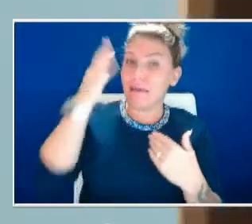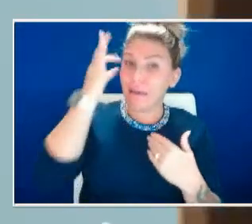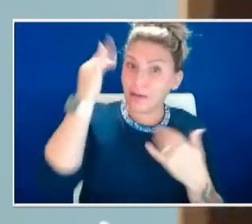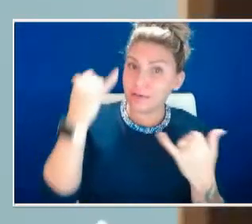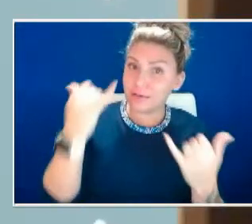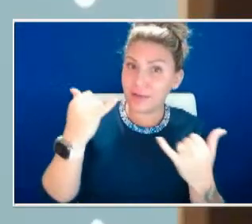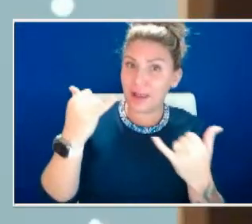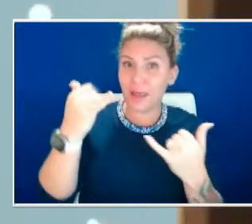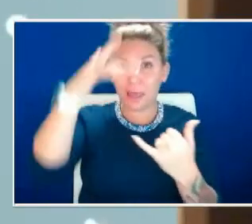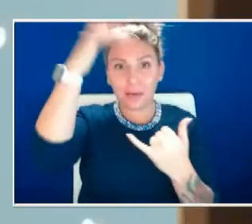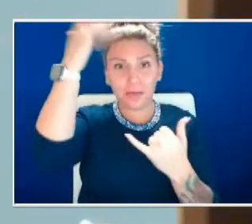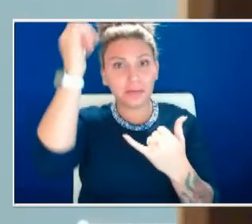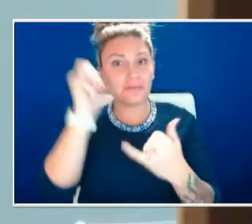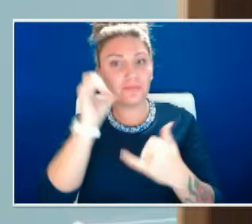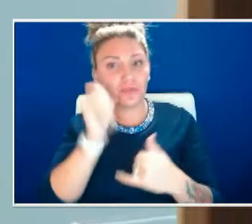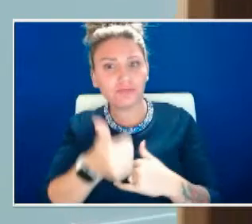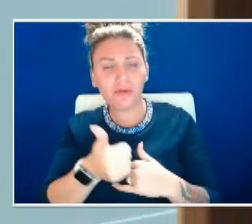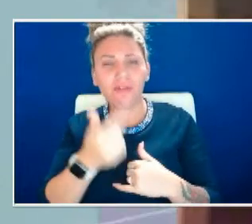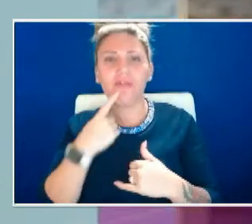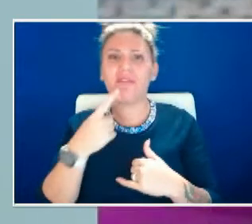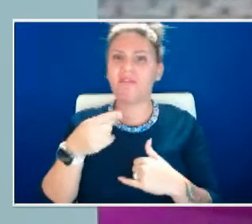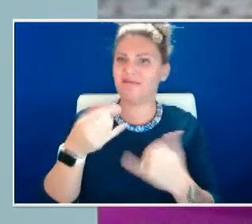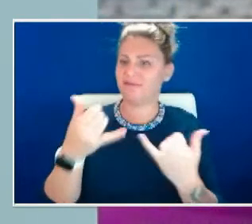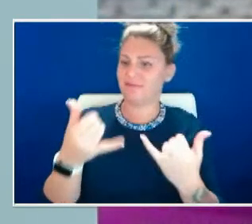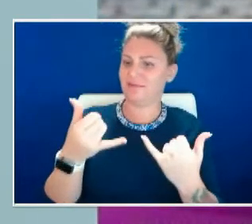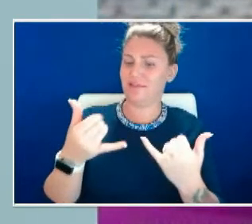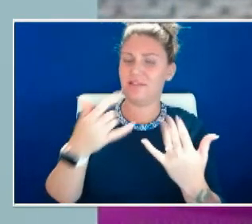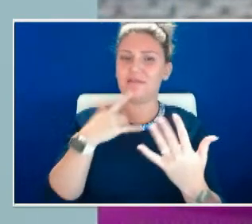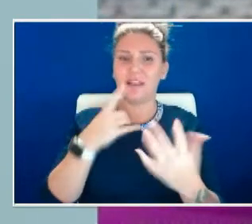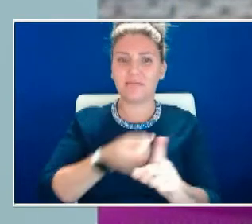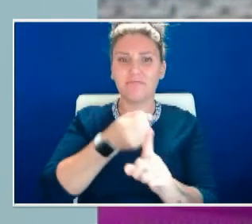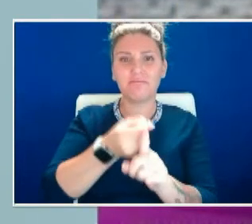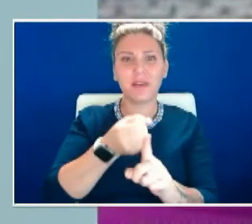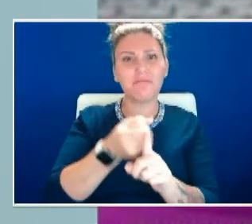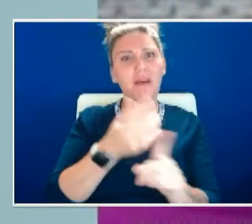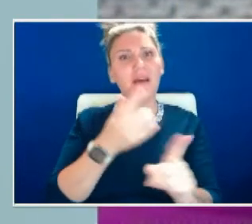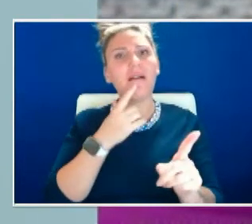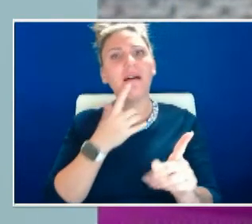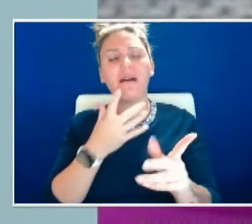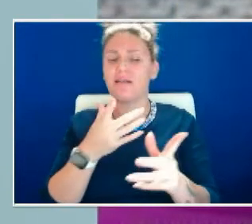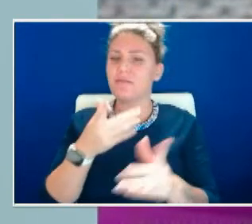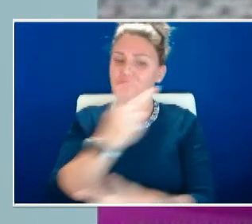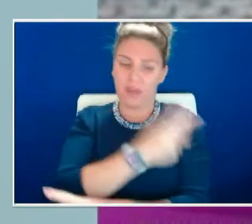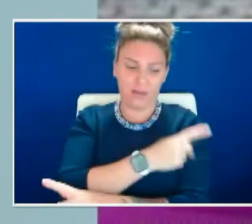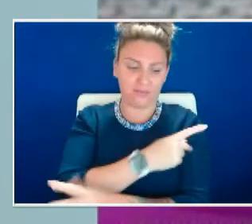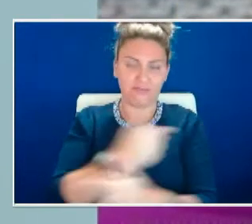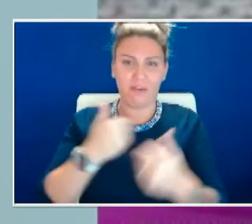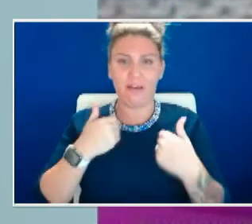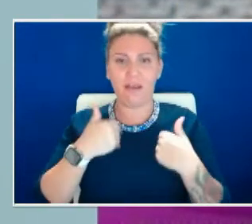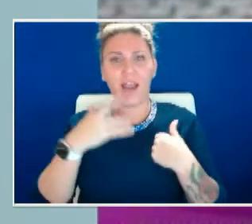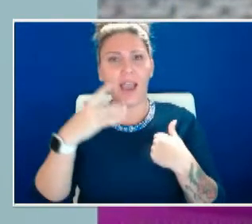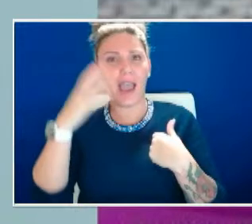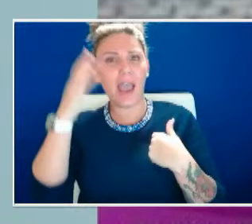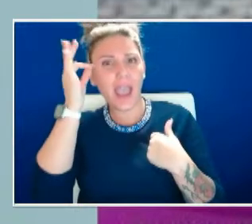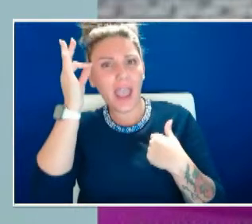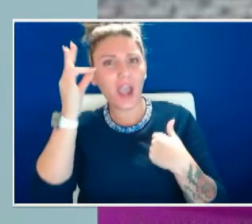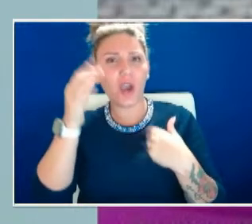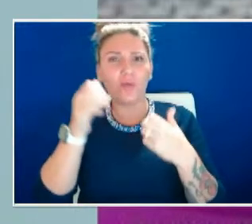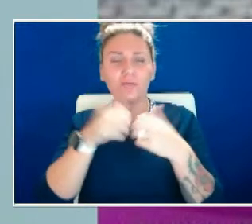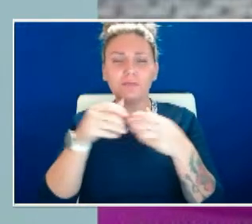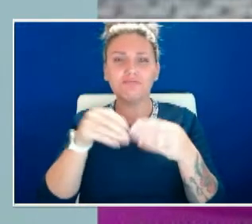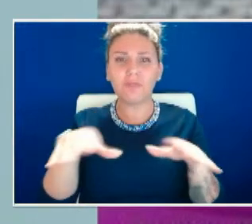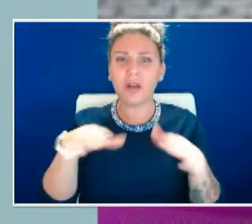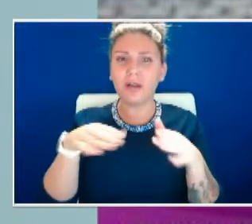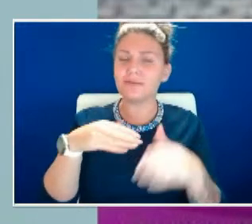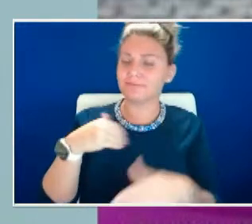putting into words the impact cancer and losing her hair had on her life, plus the role her faith and the University of Kansas Cancer